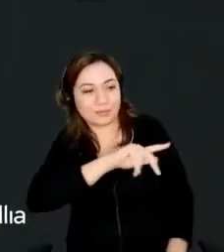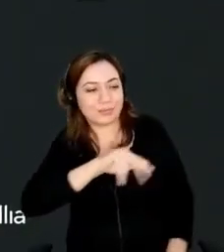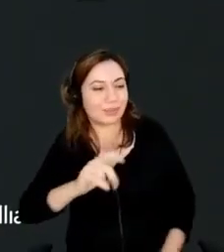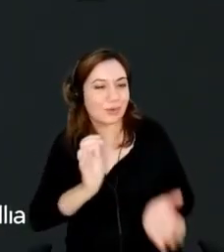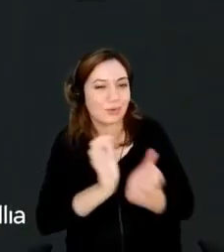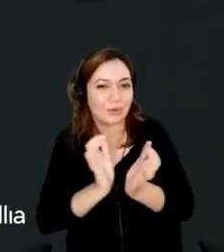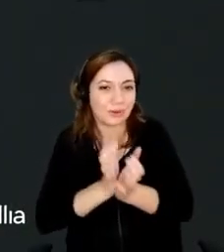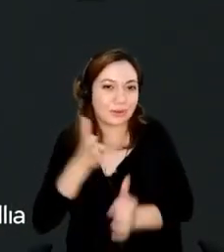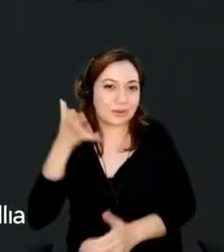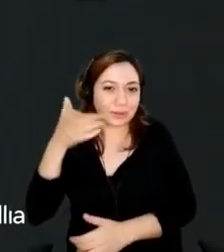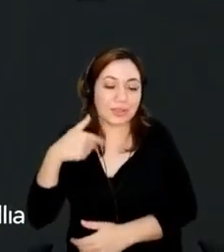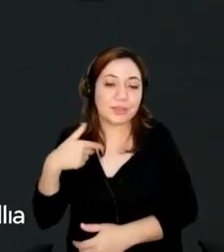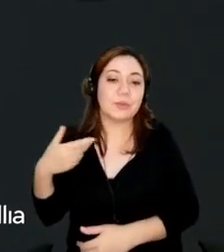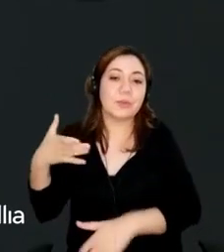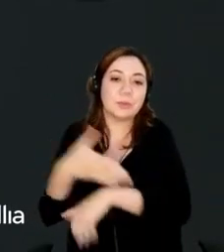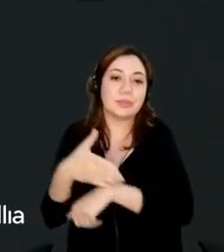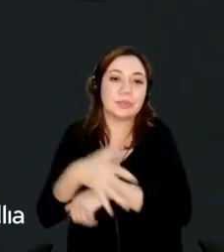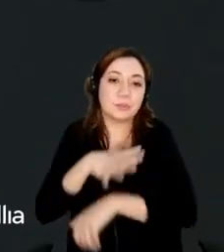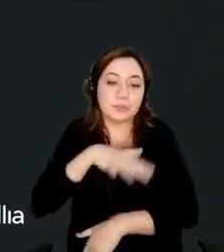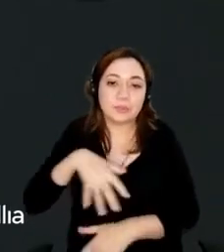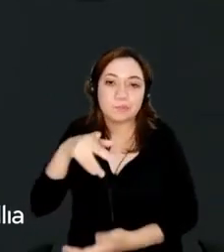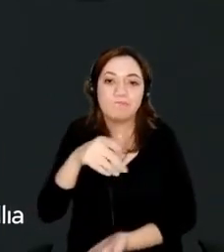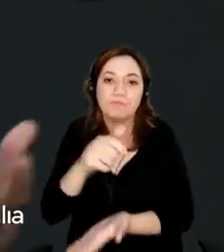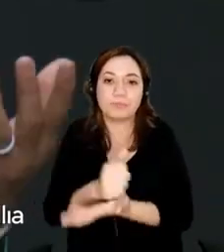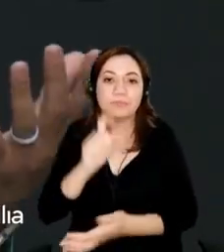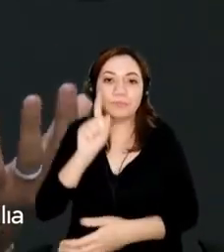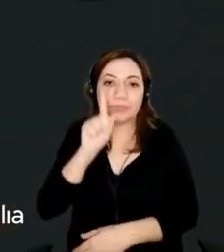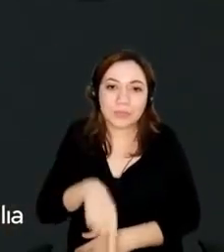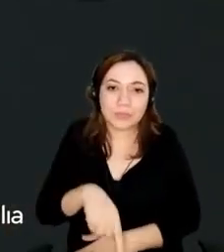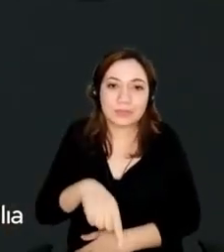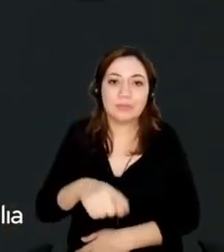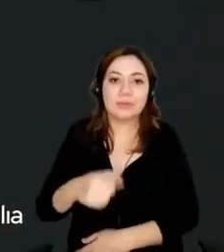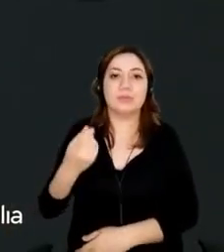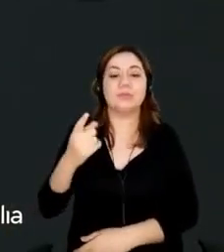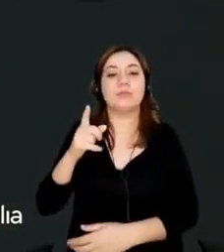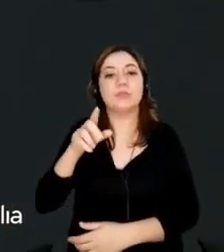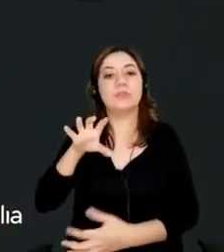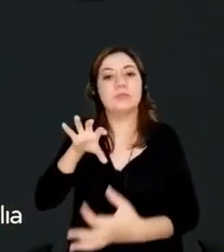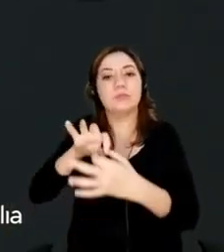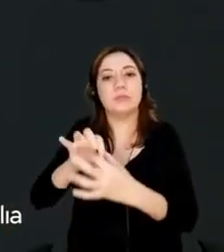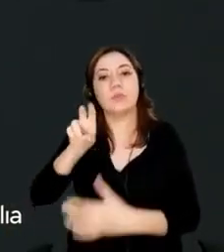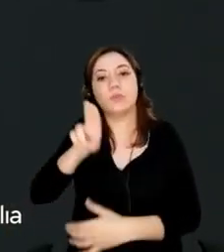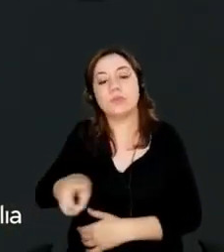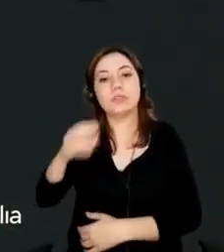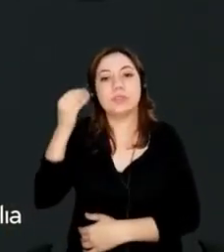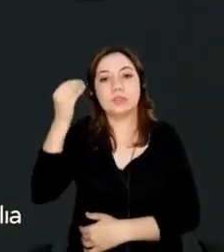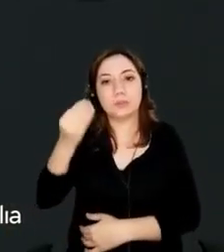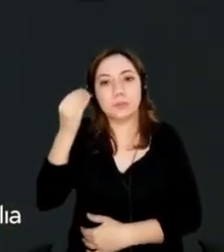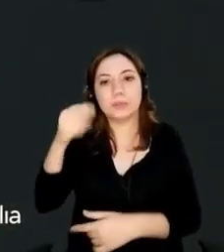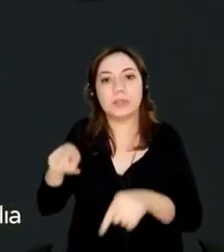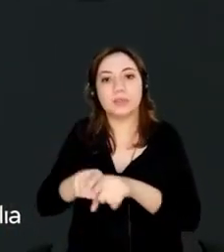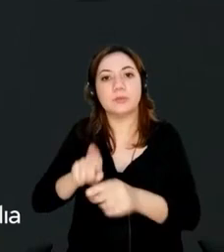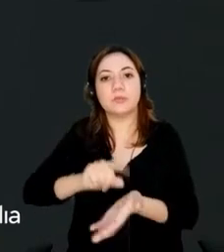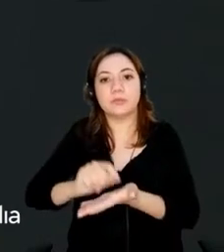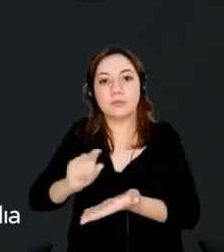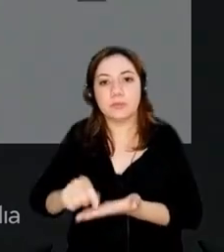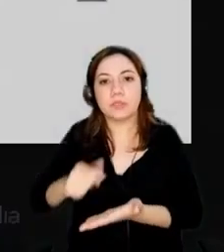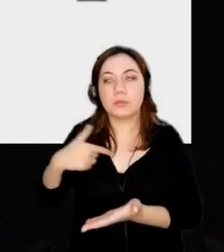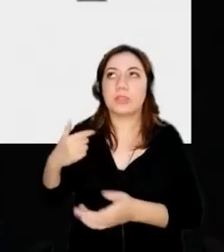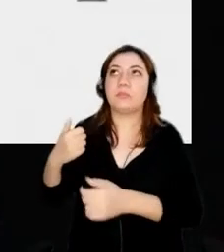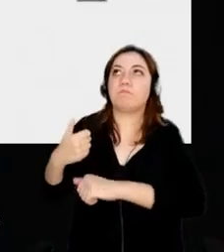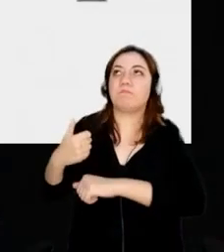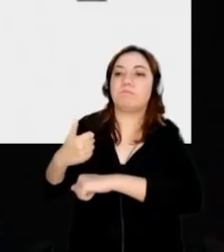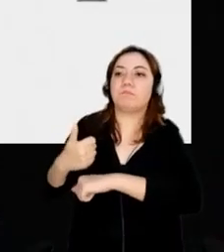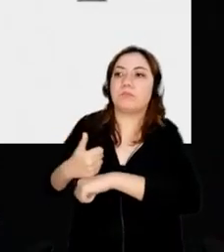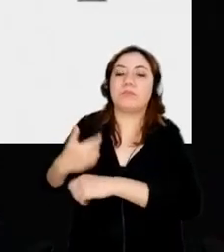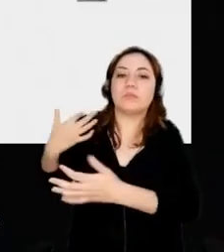space as it relates to user experience and digital, and kind of my career in creative over the last 25 plus years in television and